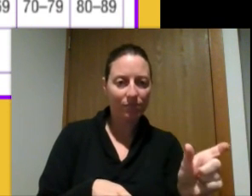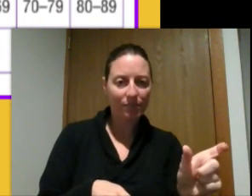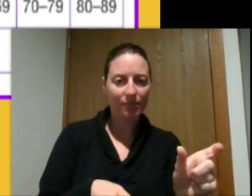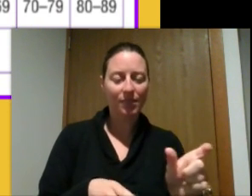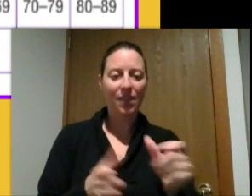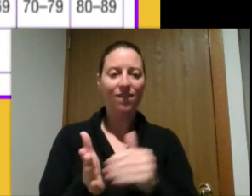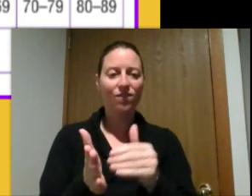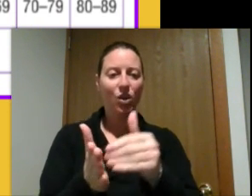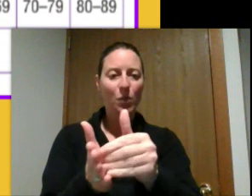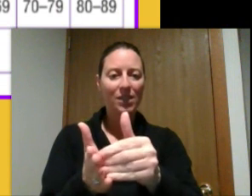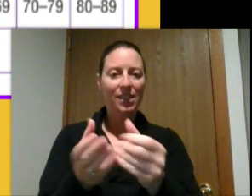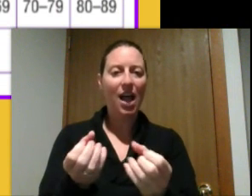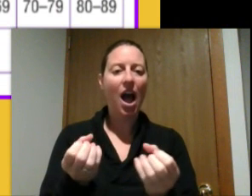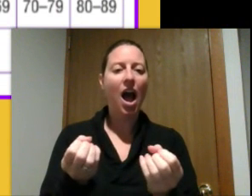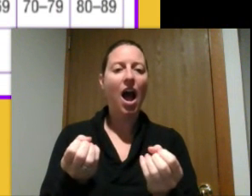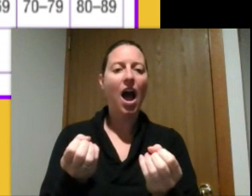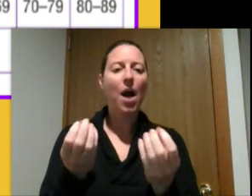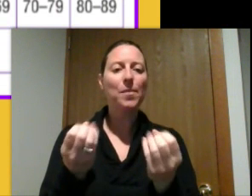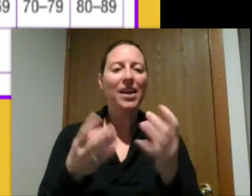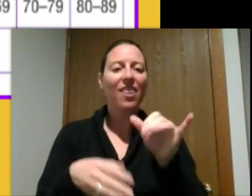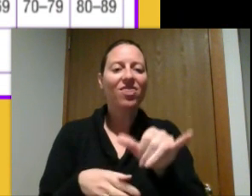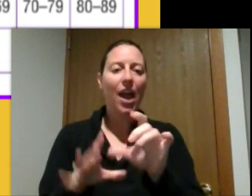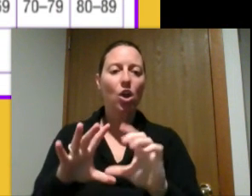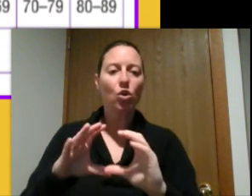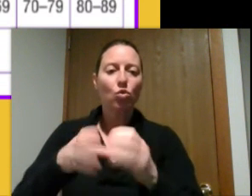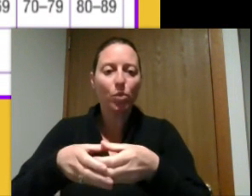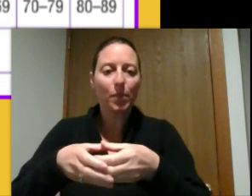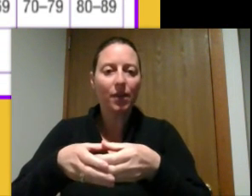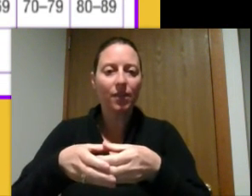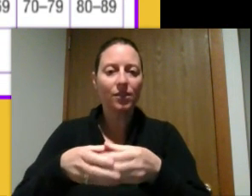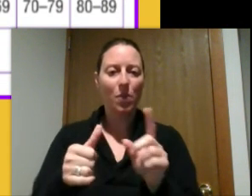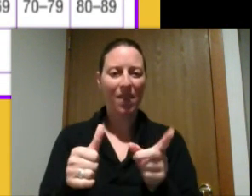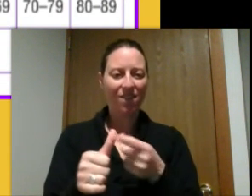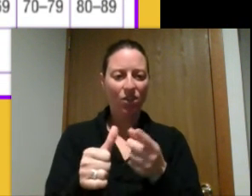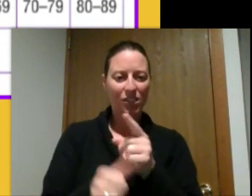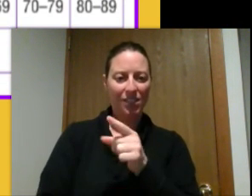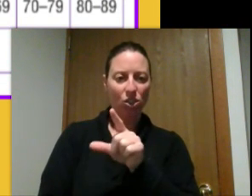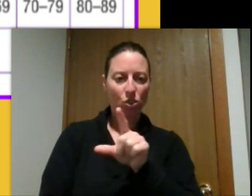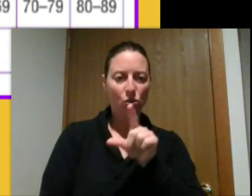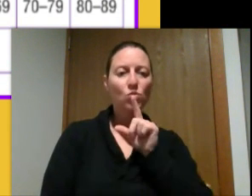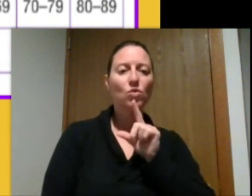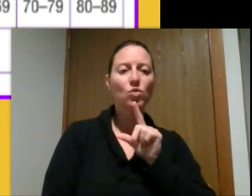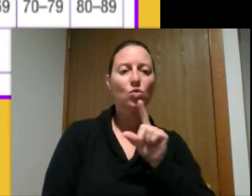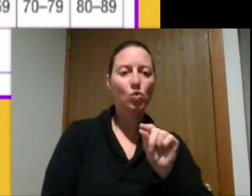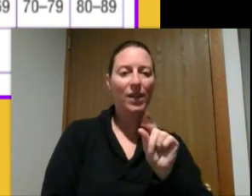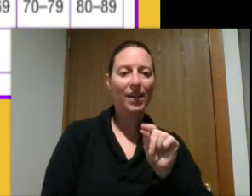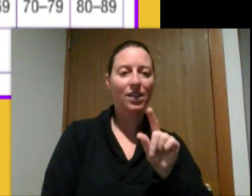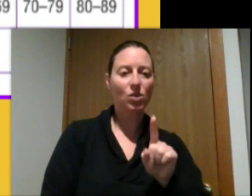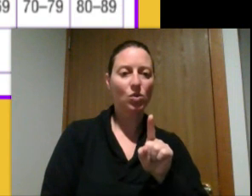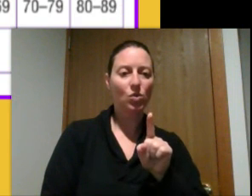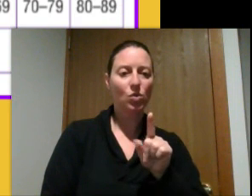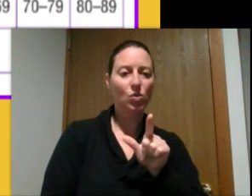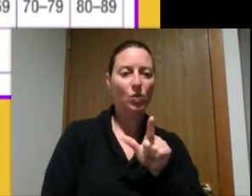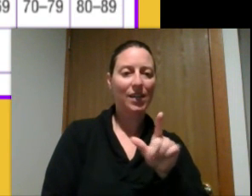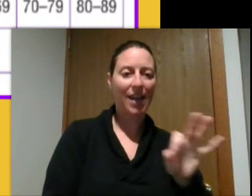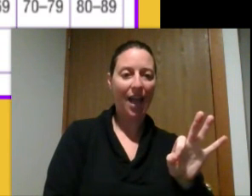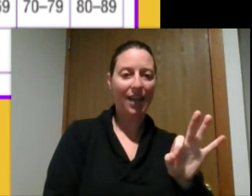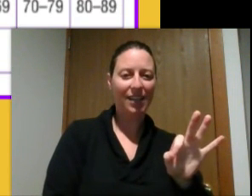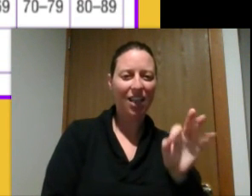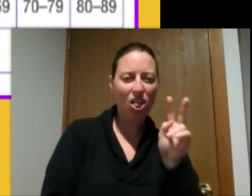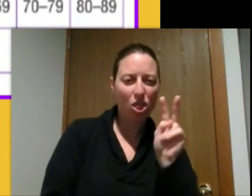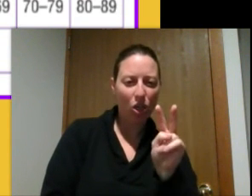when you look for the first interval, it's 20 to 29. So you have to go to the chart